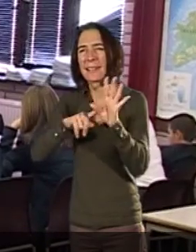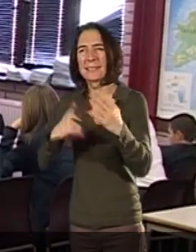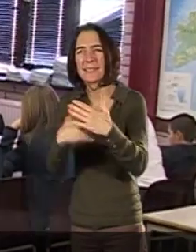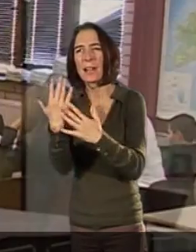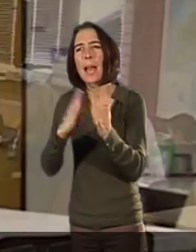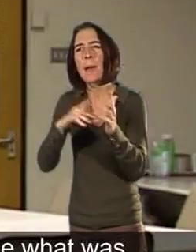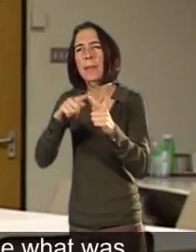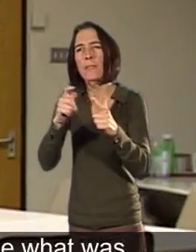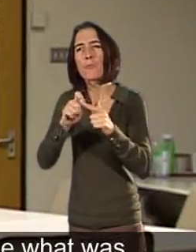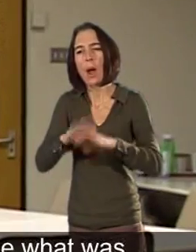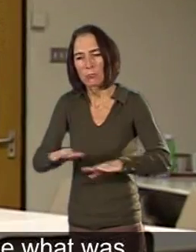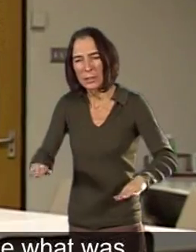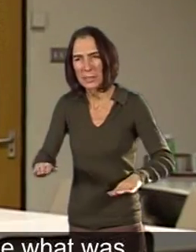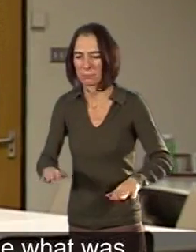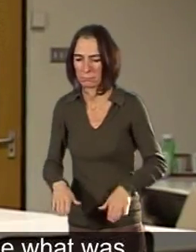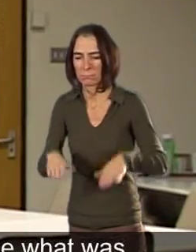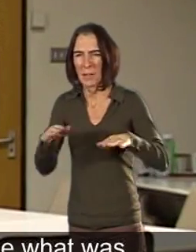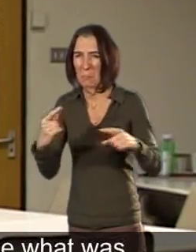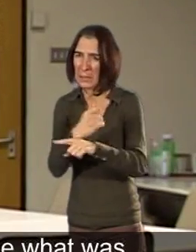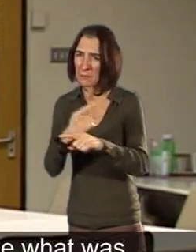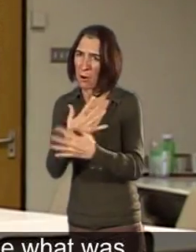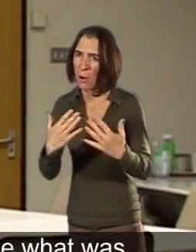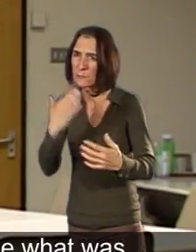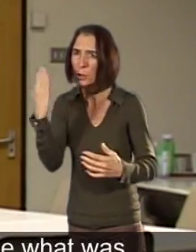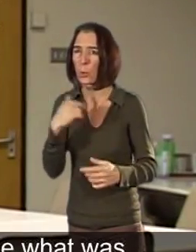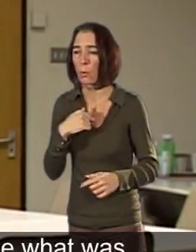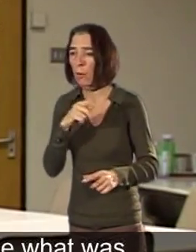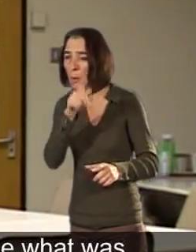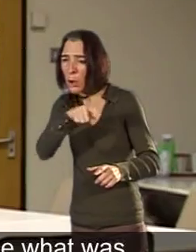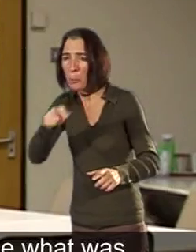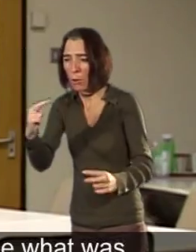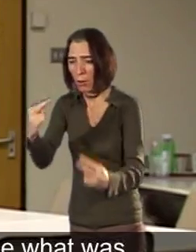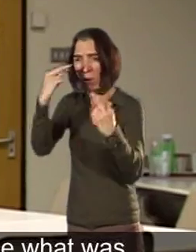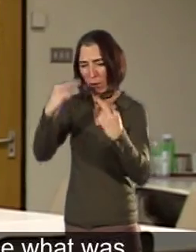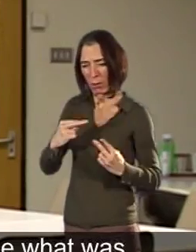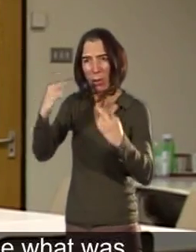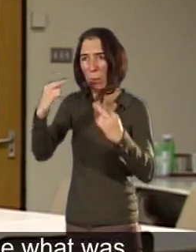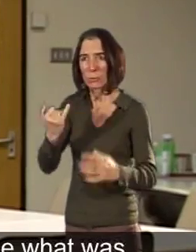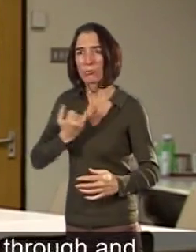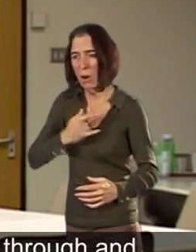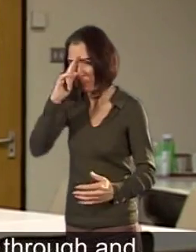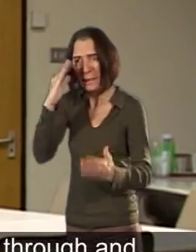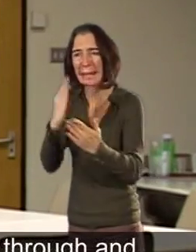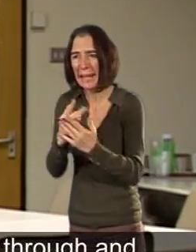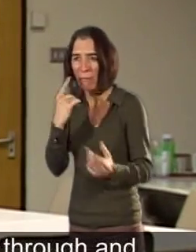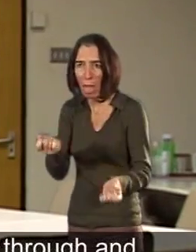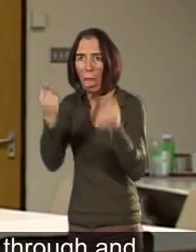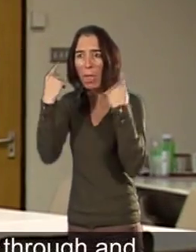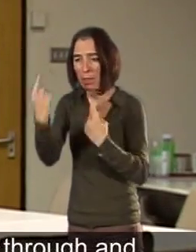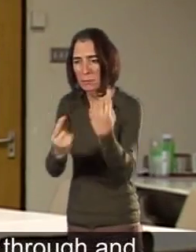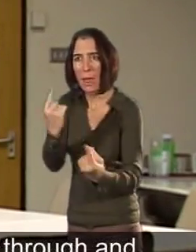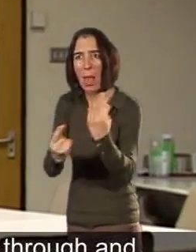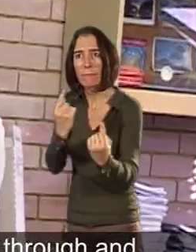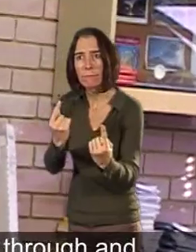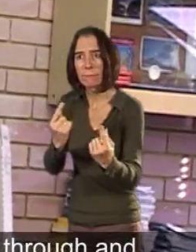schooling. Because obviously they couldn't see what was wrong with me. They didn't either believe or just didn't understand what I